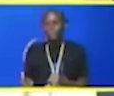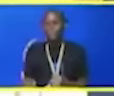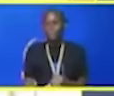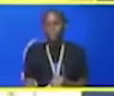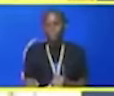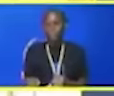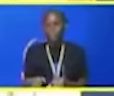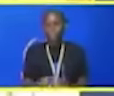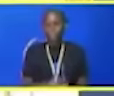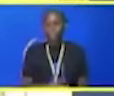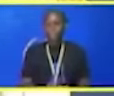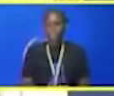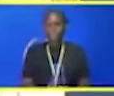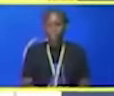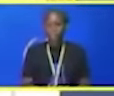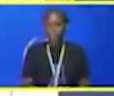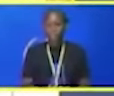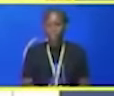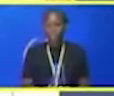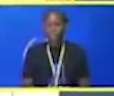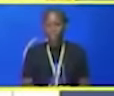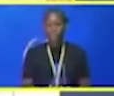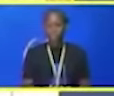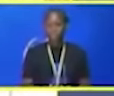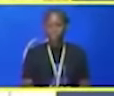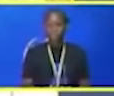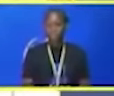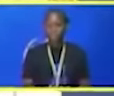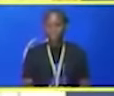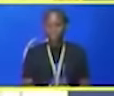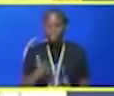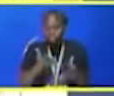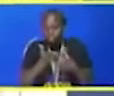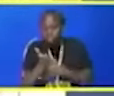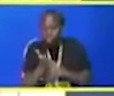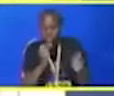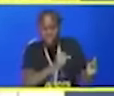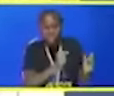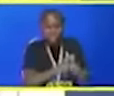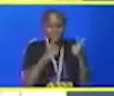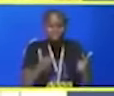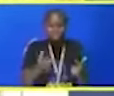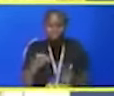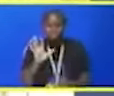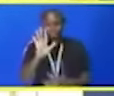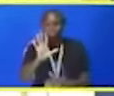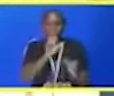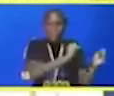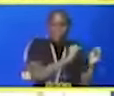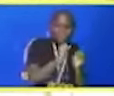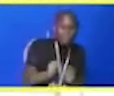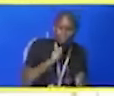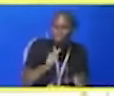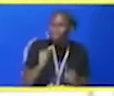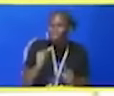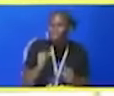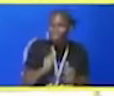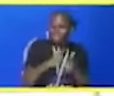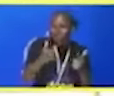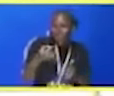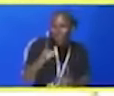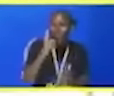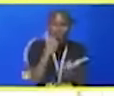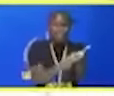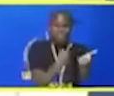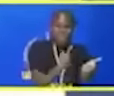terrible art thou in thy works. It says, through the greatness of thy power, not the greatness of your discussion,